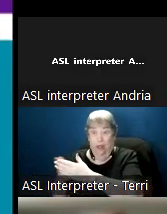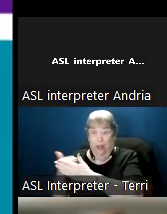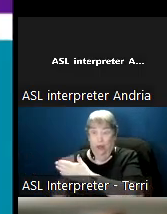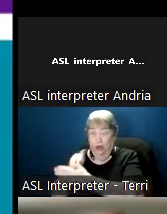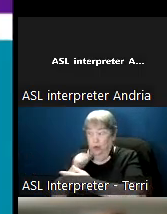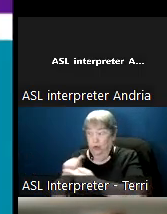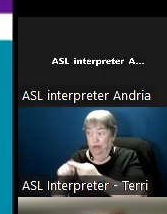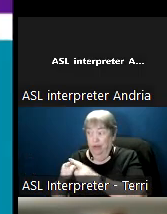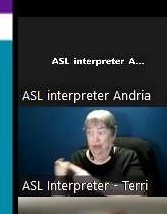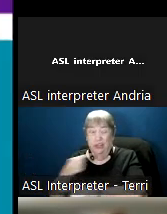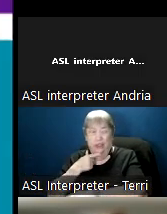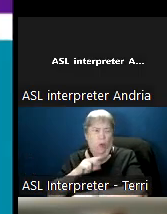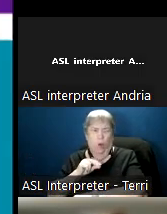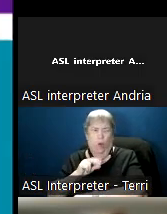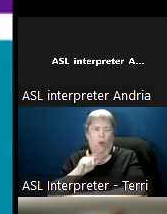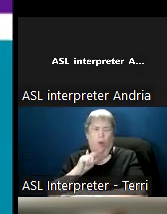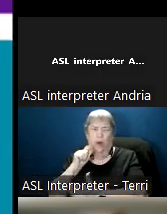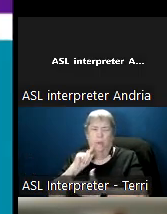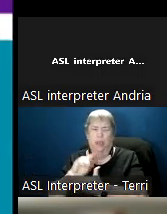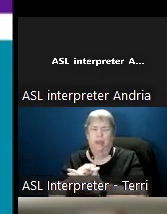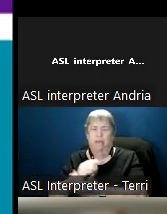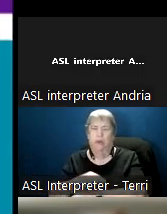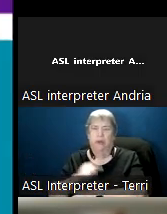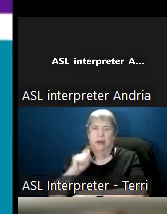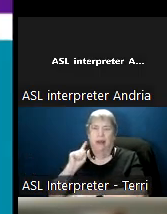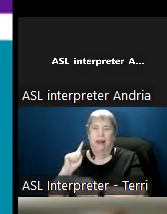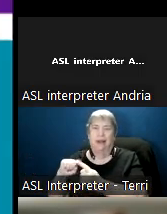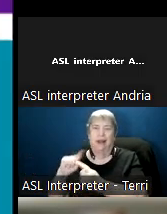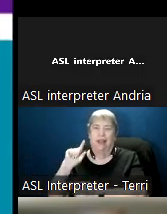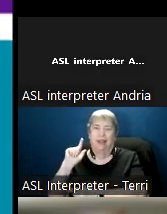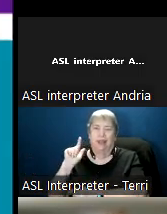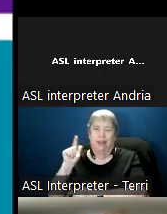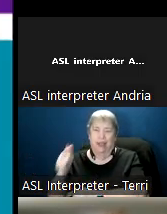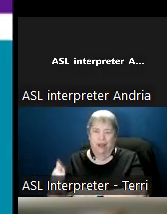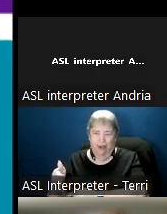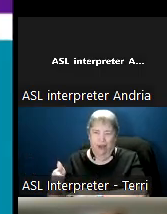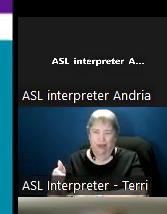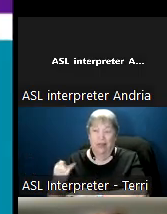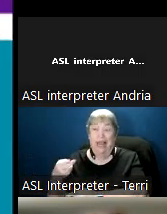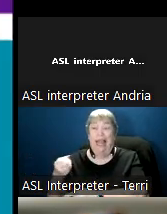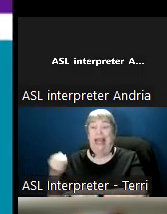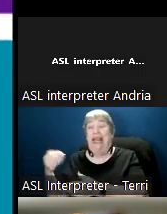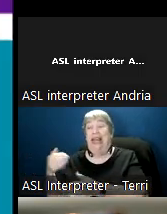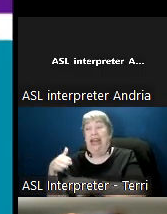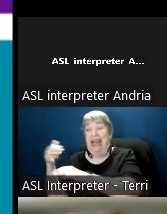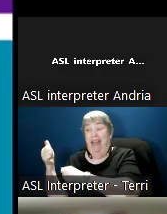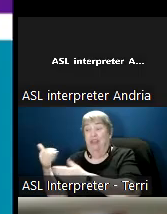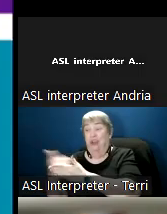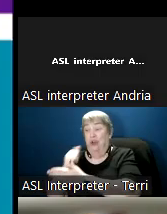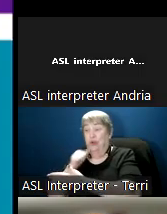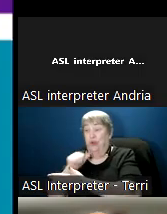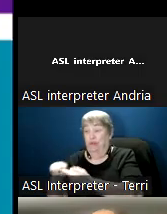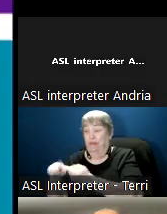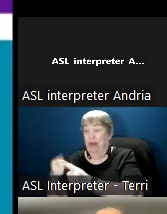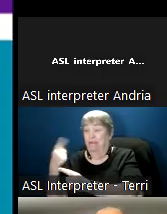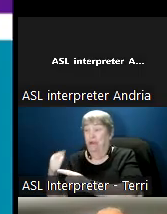And the new girlfriend didn't believe her, of course, until after, and he left her for somebody else. So